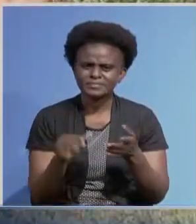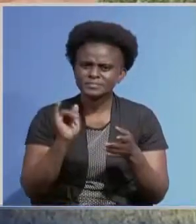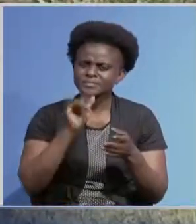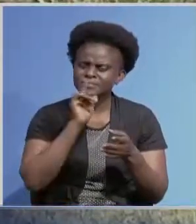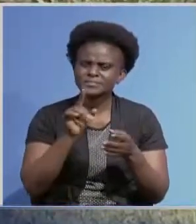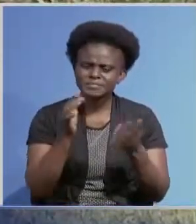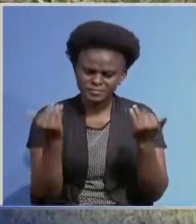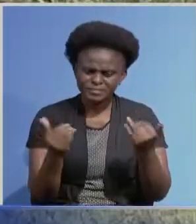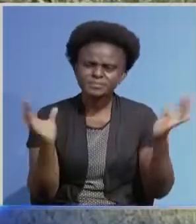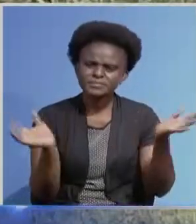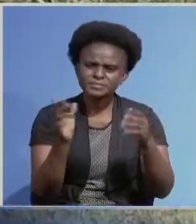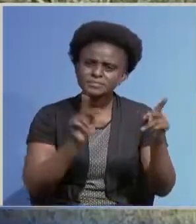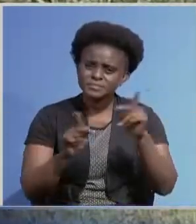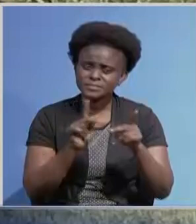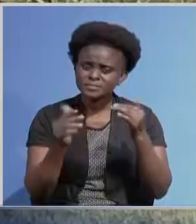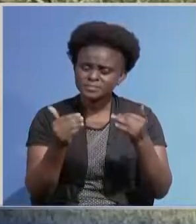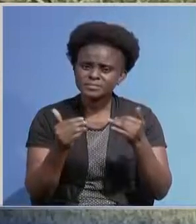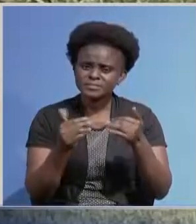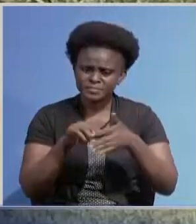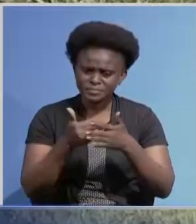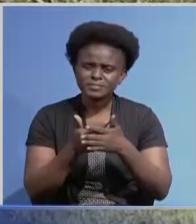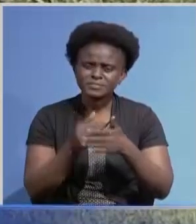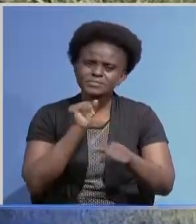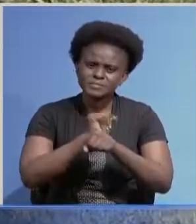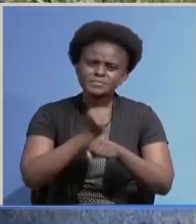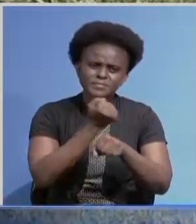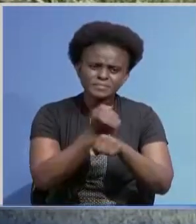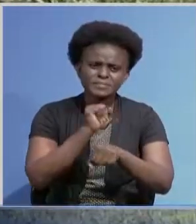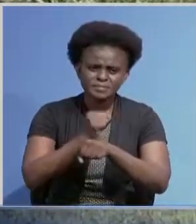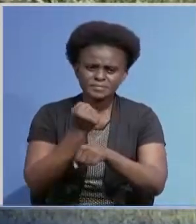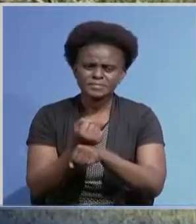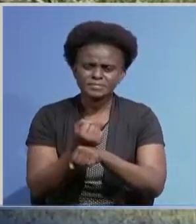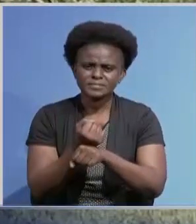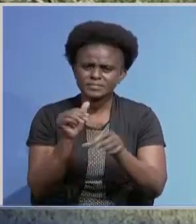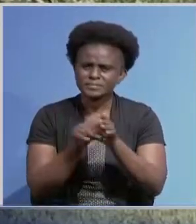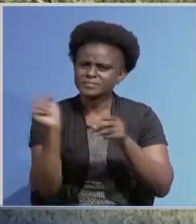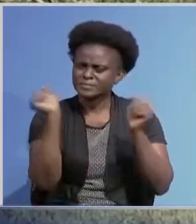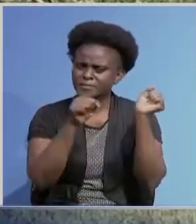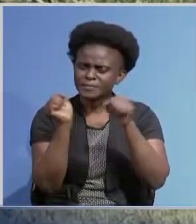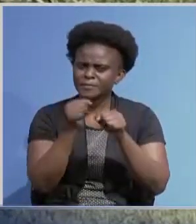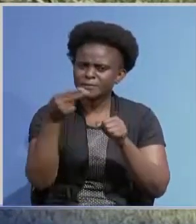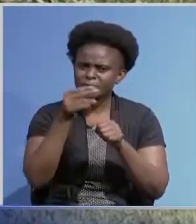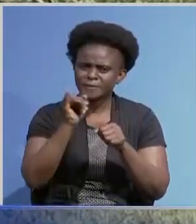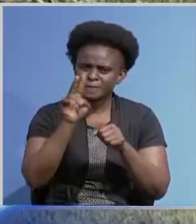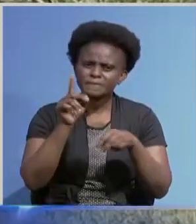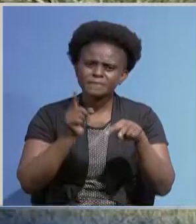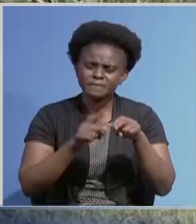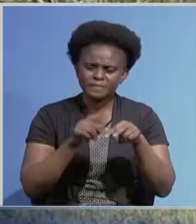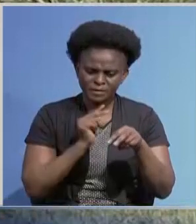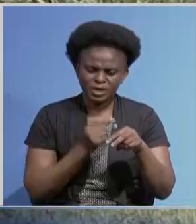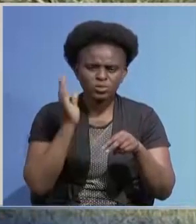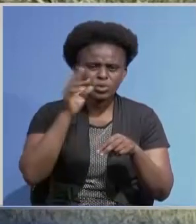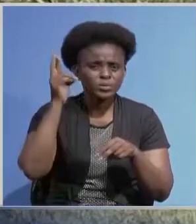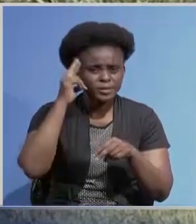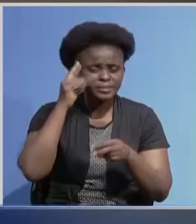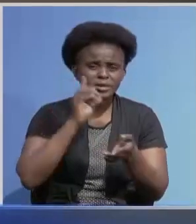rally people to increase, double their efforts in terms of fighting HIV/AIDS. So we will remember